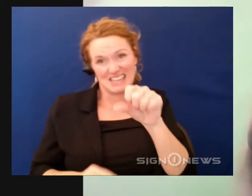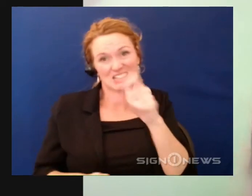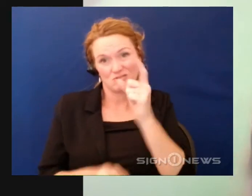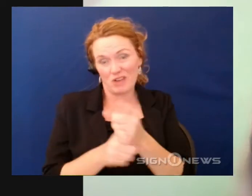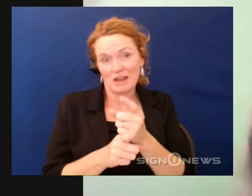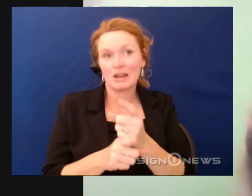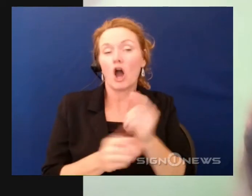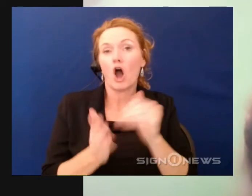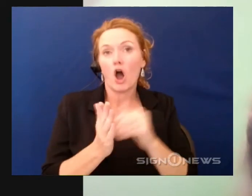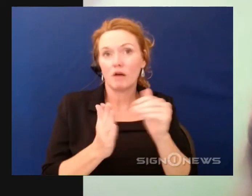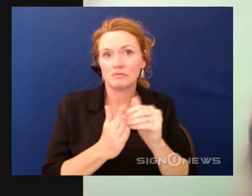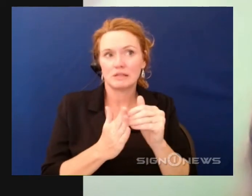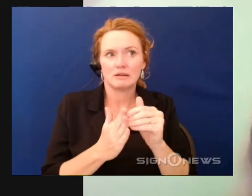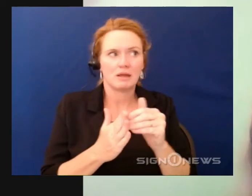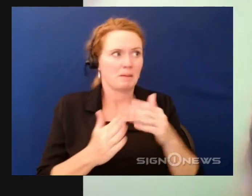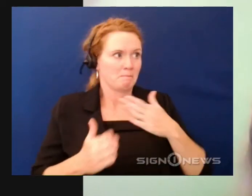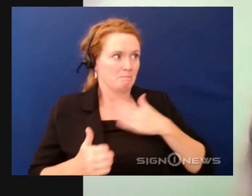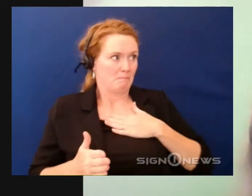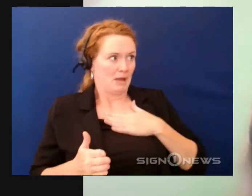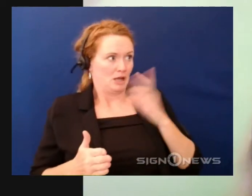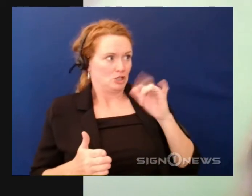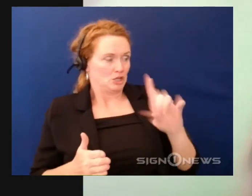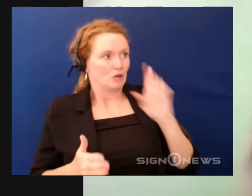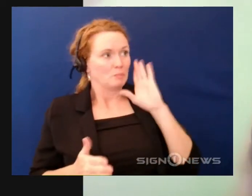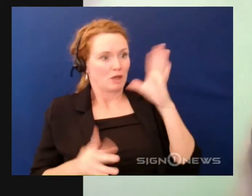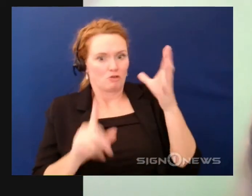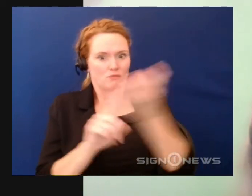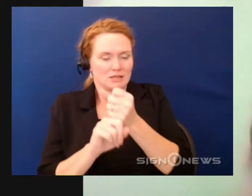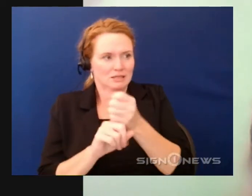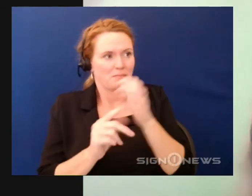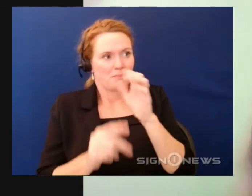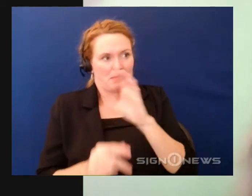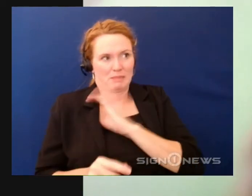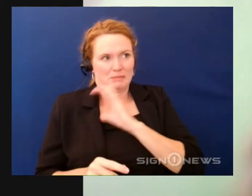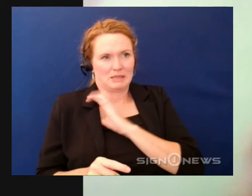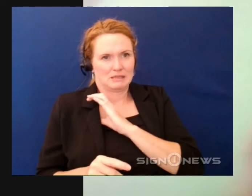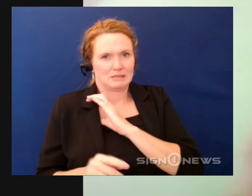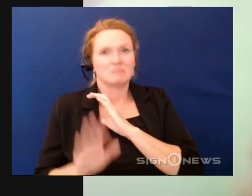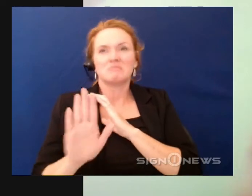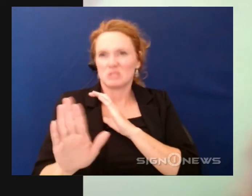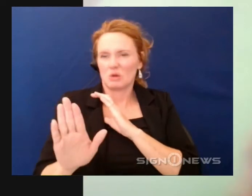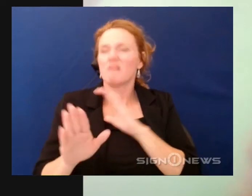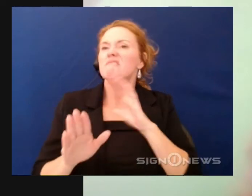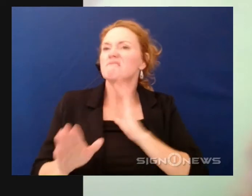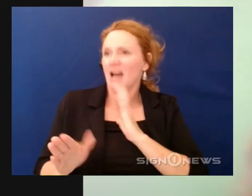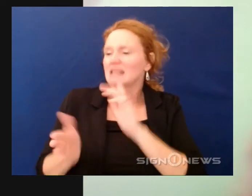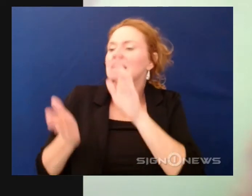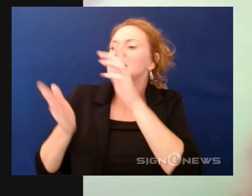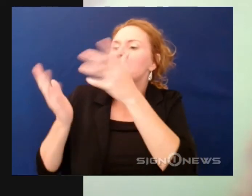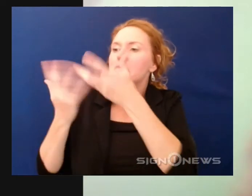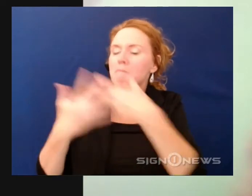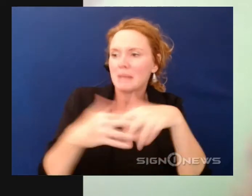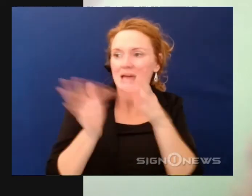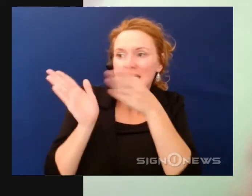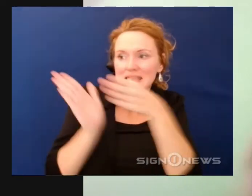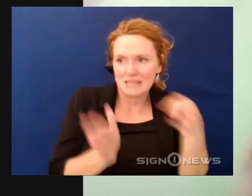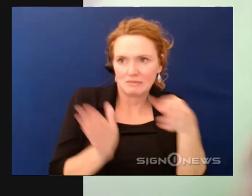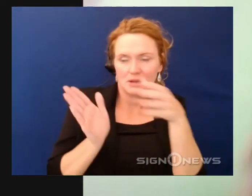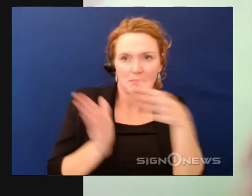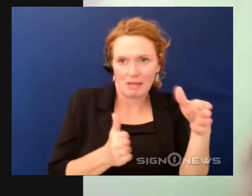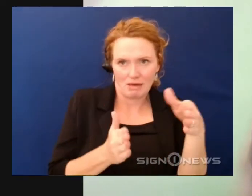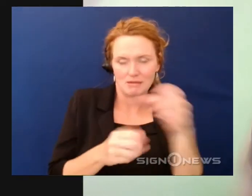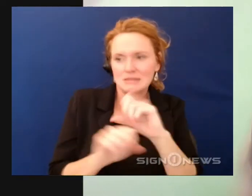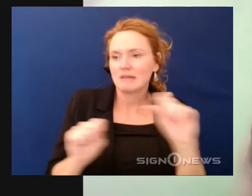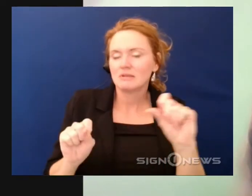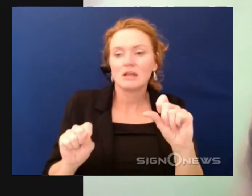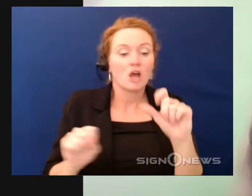I'm terrified my child will be arrested by the police. And I say, let's engage in some safety planning, because guardianship is not going to be the tool that is